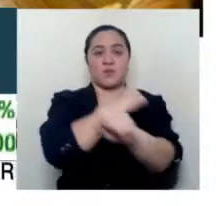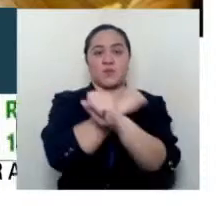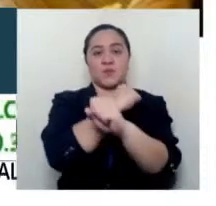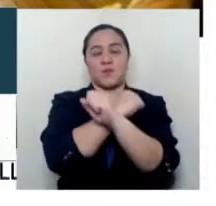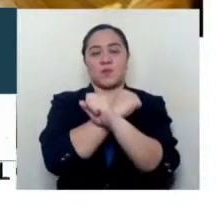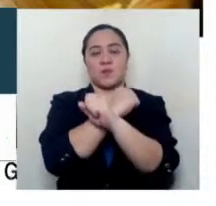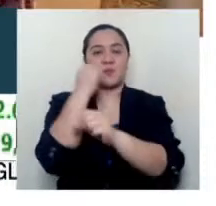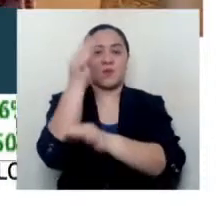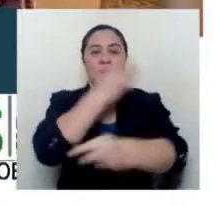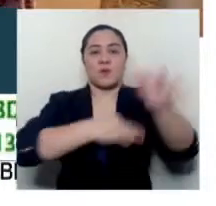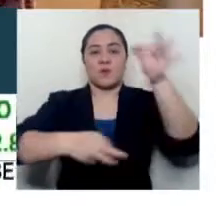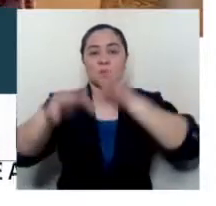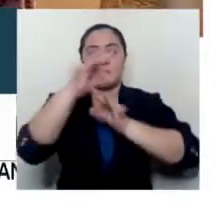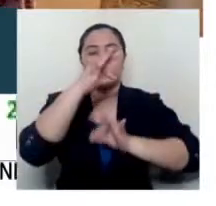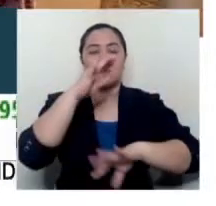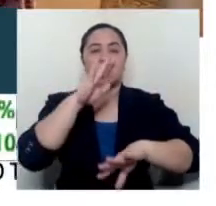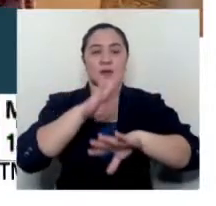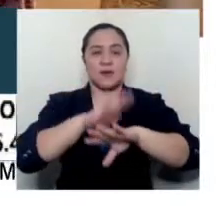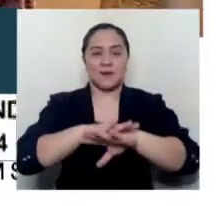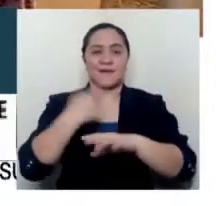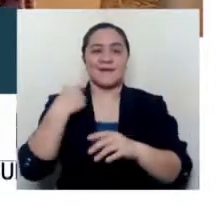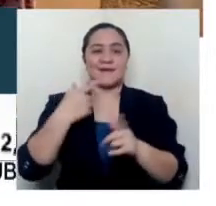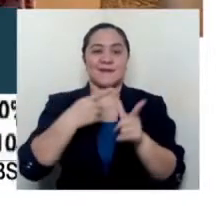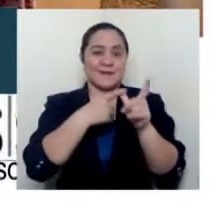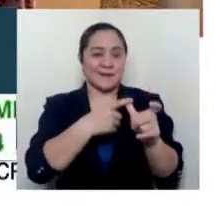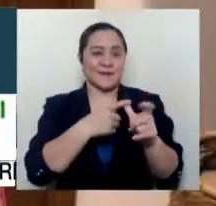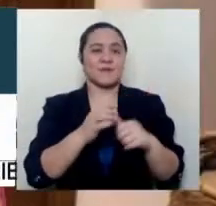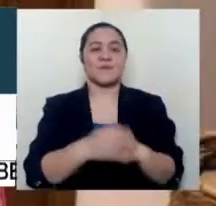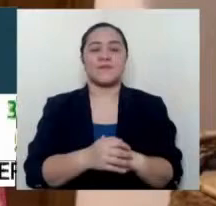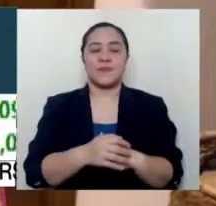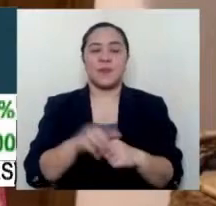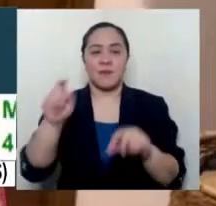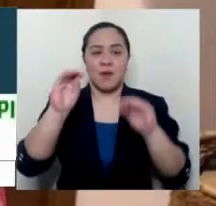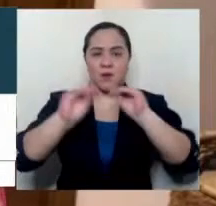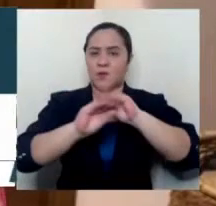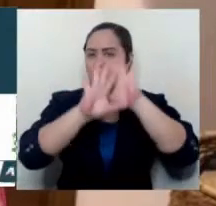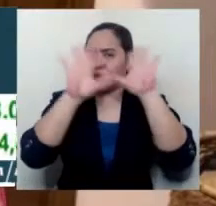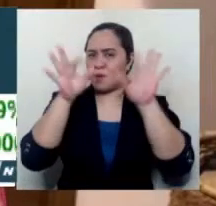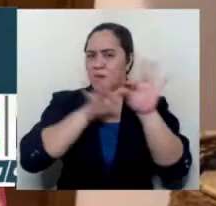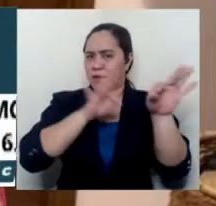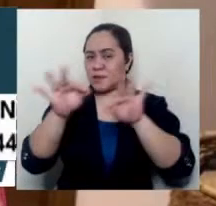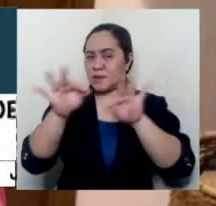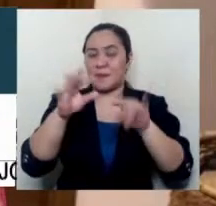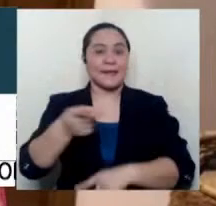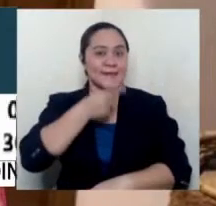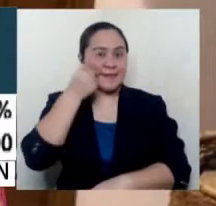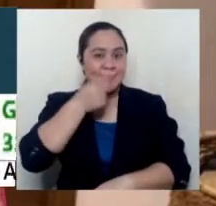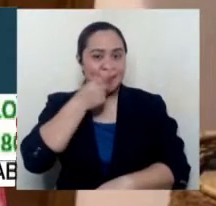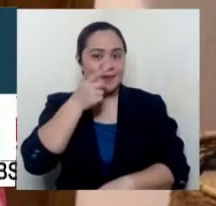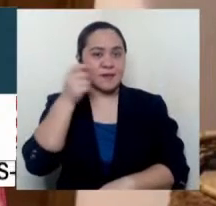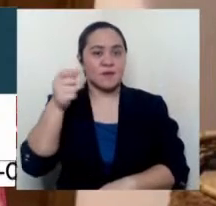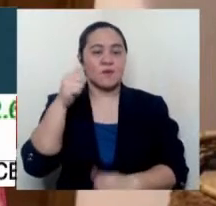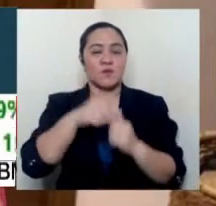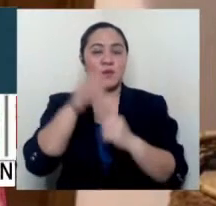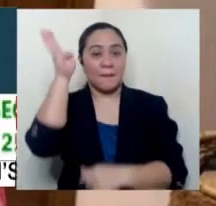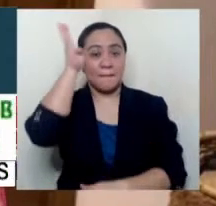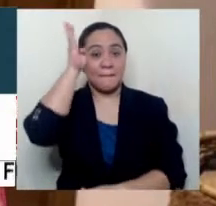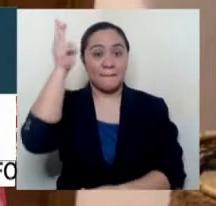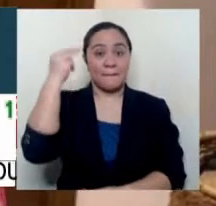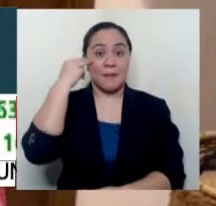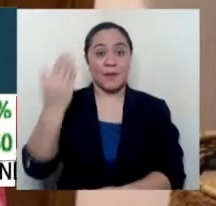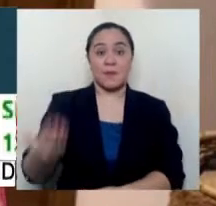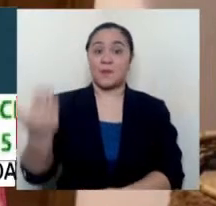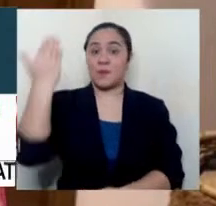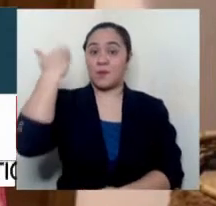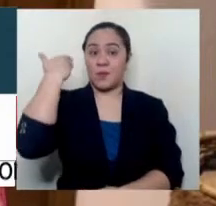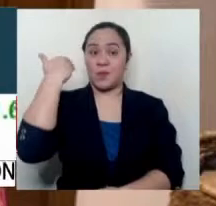candidates lapses on November 15th. She also clarifies that her dinner with presidential aspirant Ferdinand Bongbong Marcos